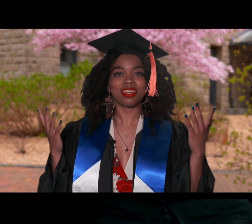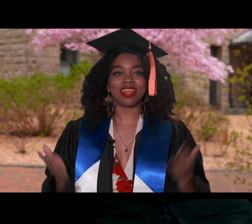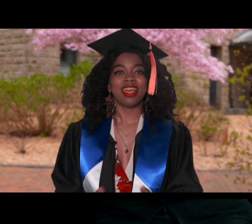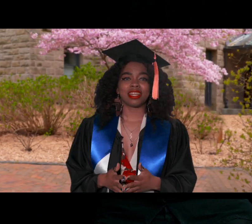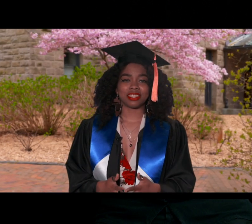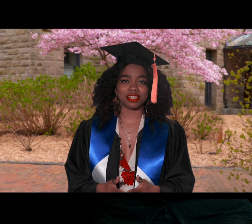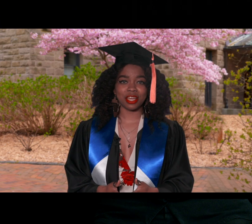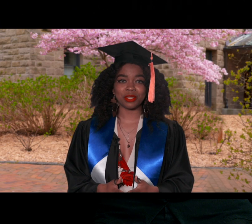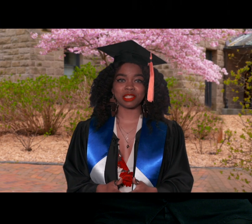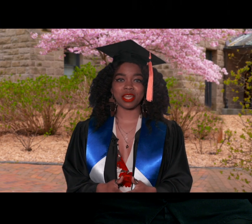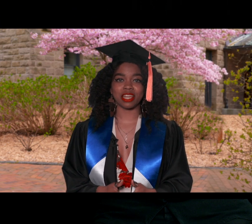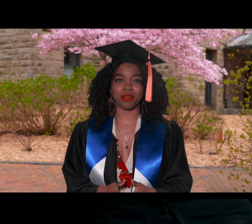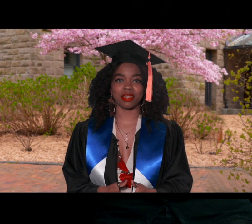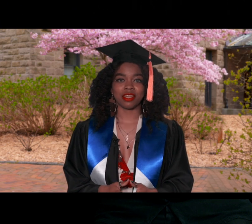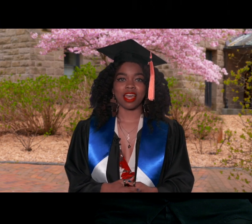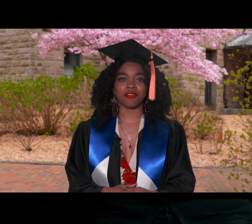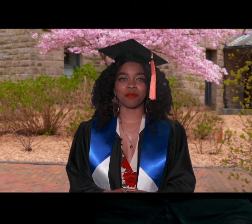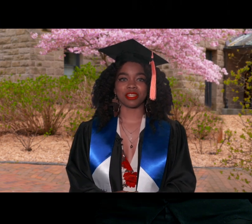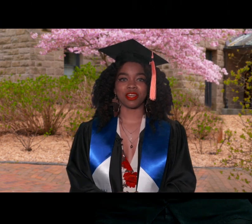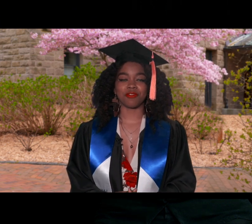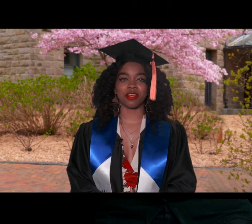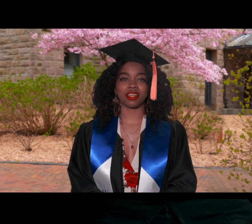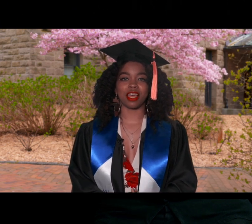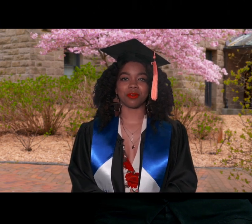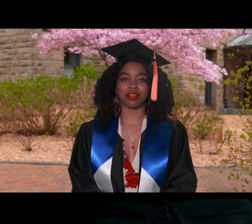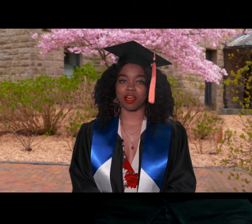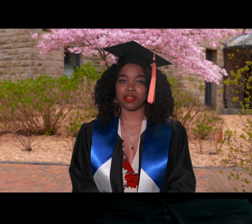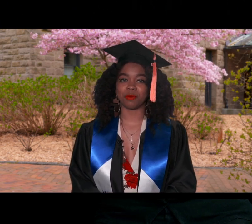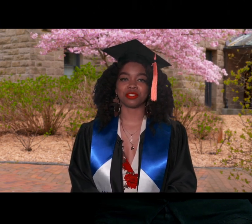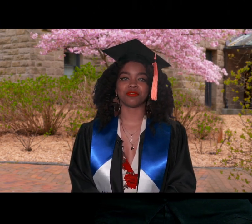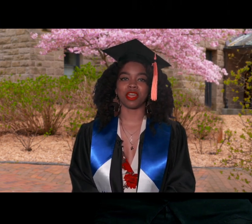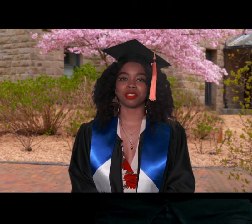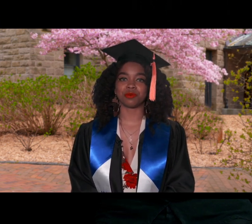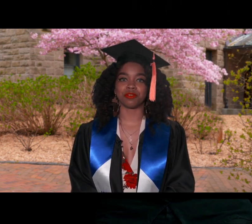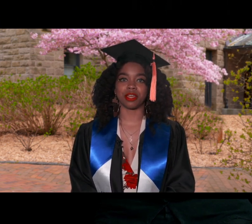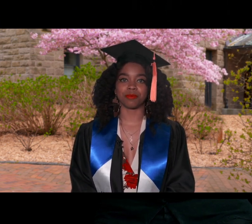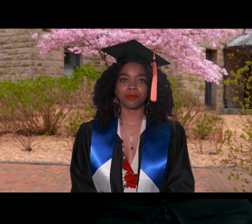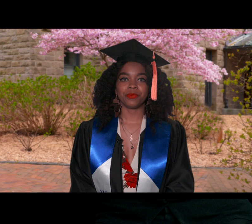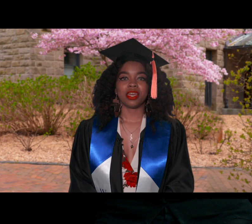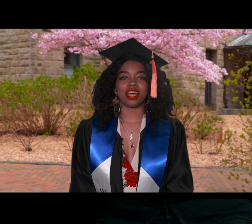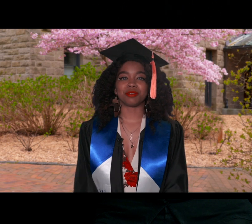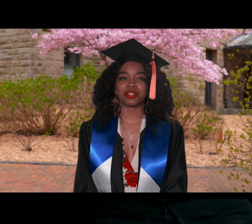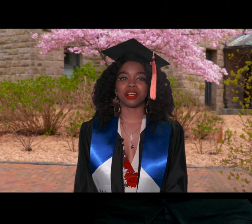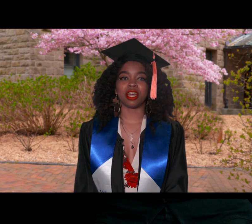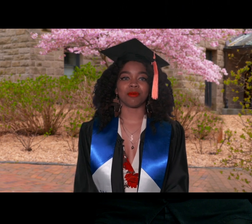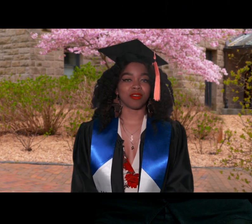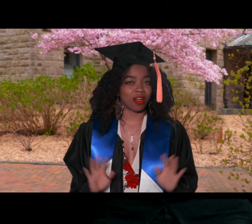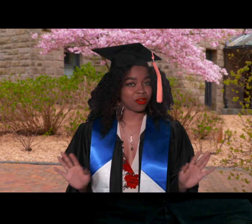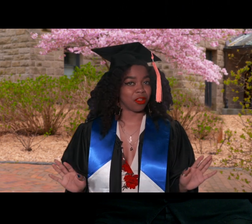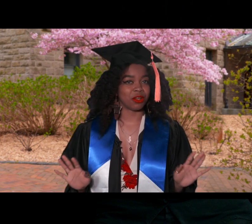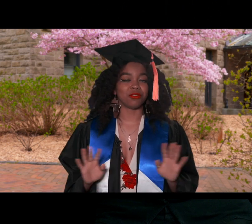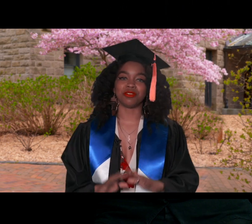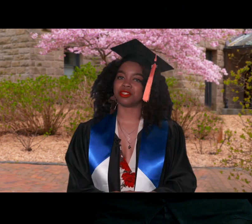worked. Just like with this pandemic, I found myself fearing that I would not be able to survive this program. I'm sure I'm